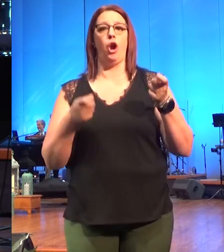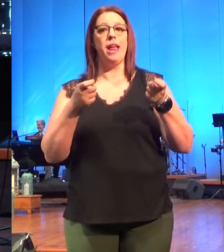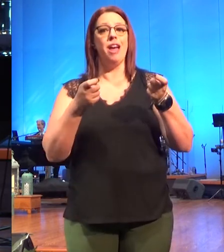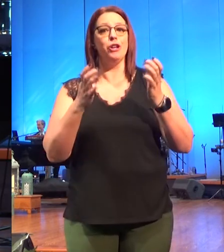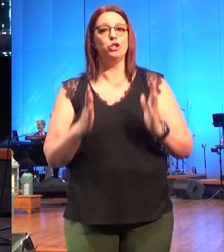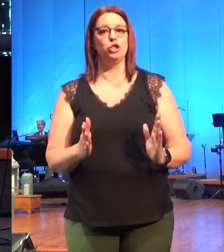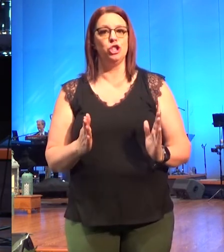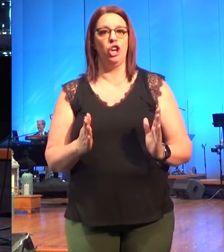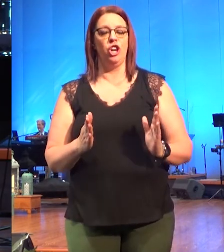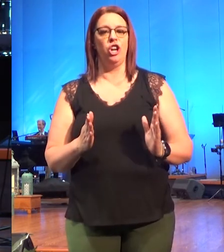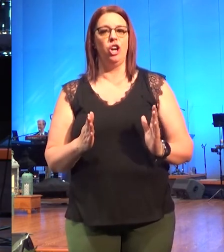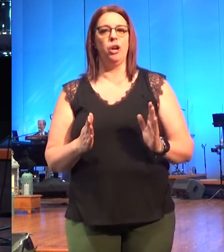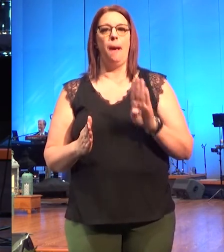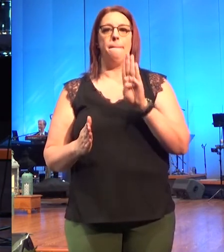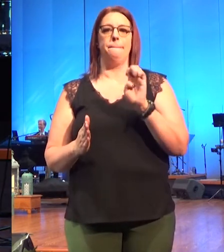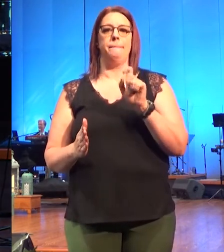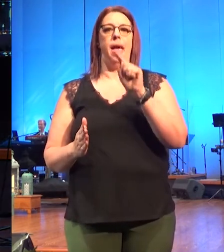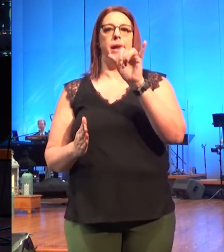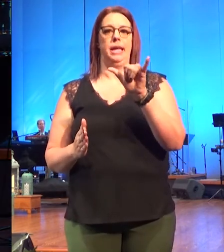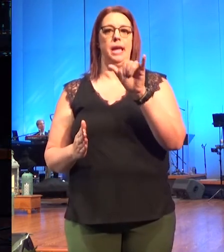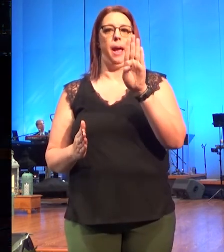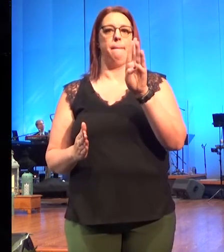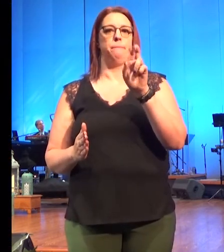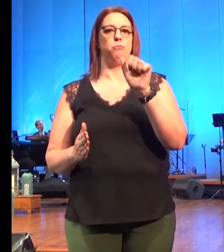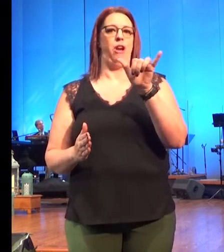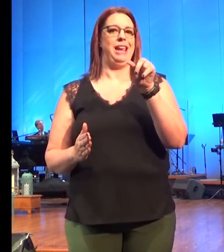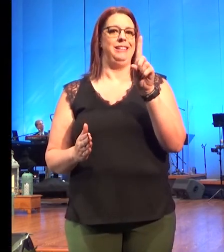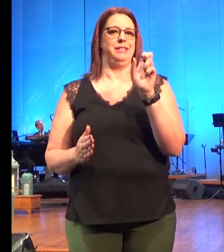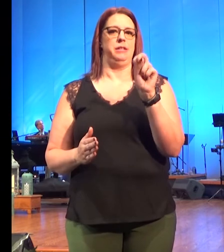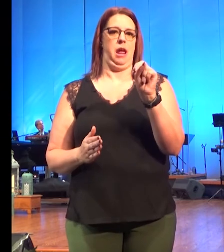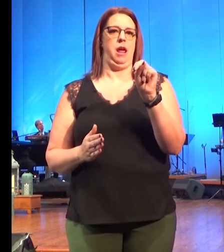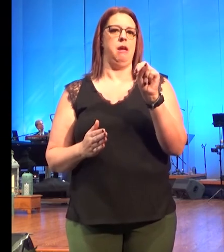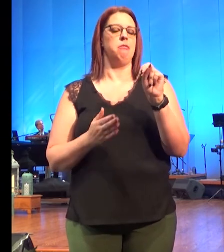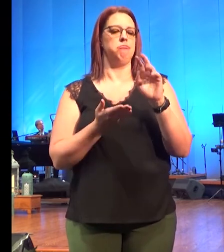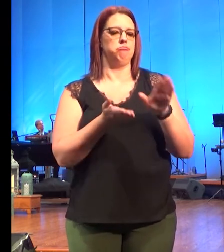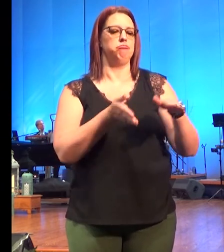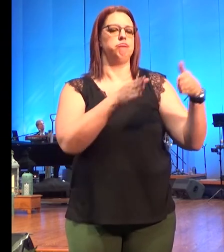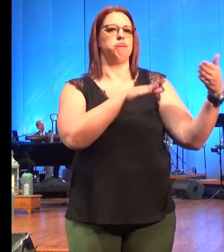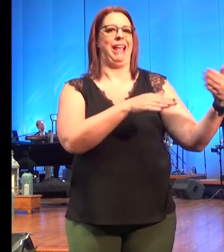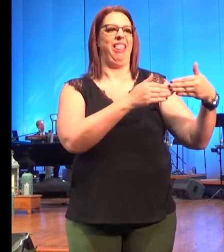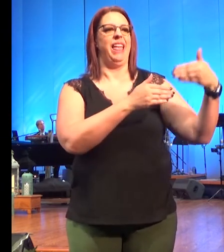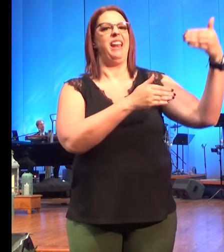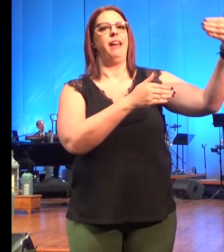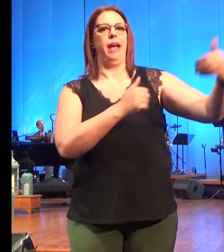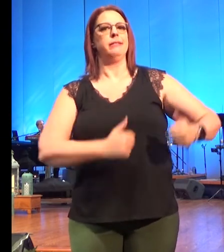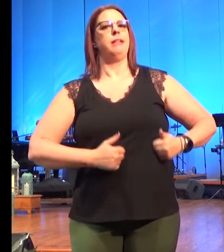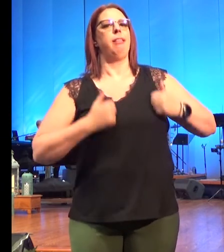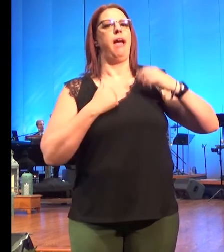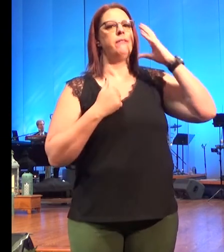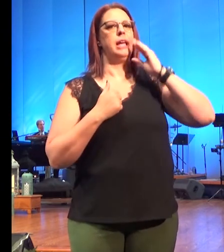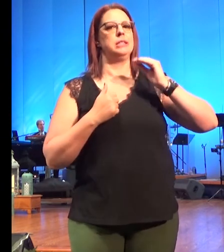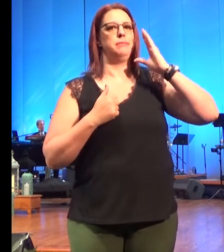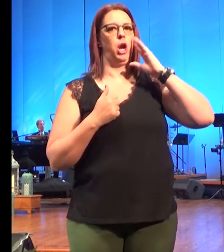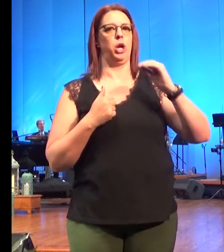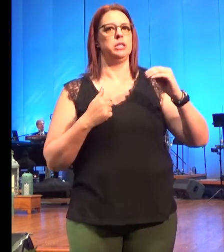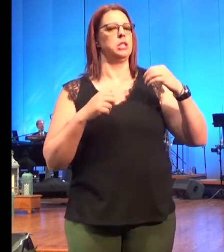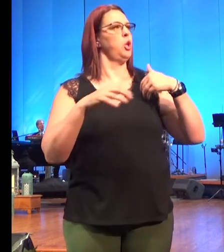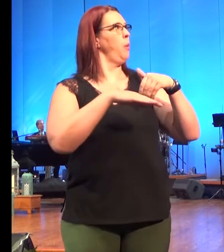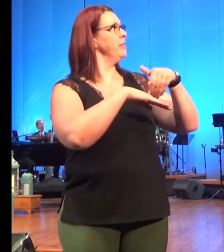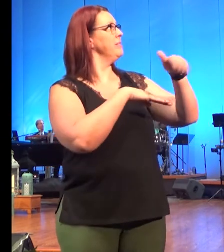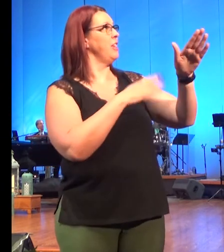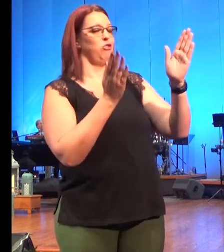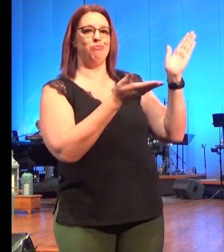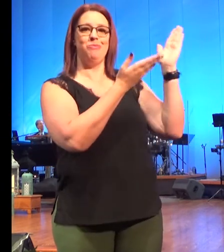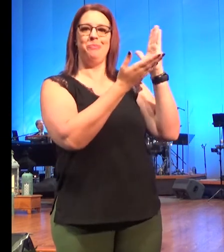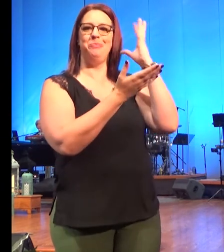at Mile High Church, Betty Braden, made her transition into the next life experience. And so we send her with our love. Look at her